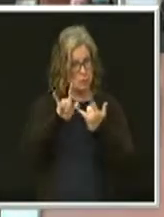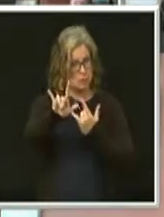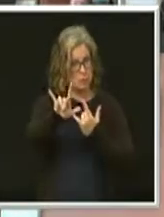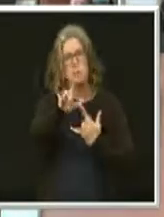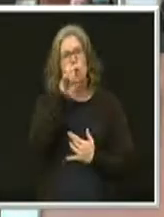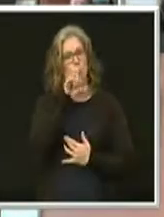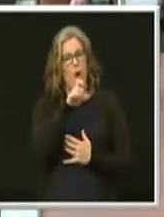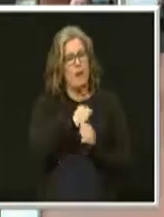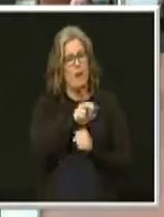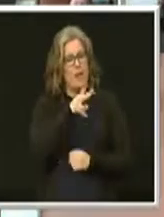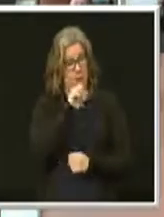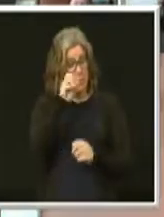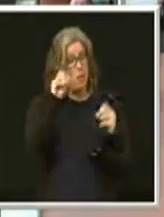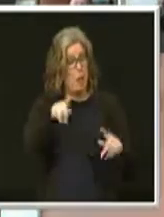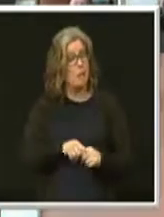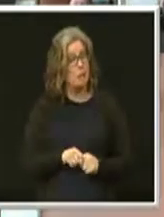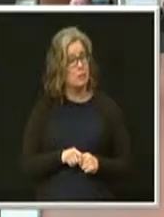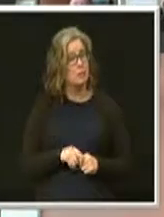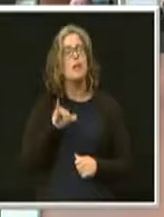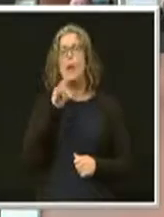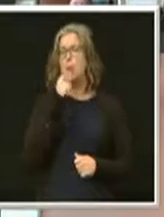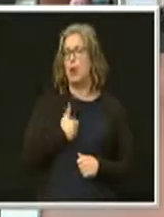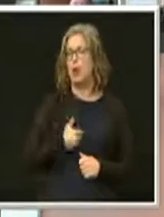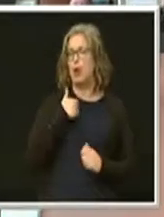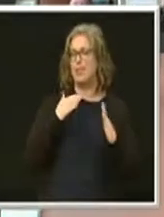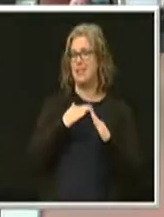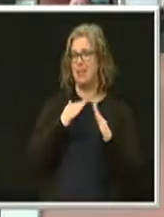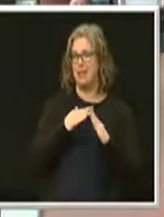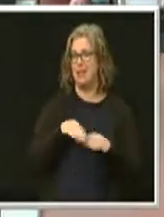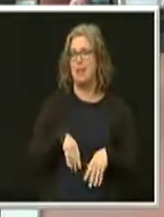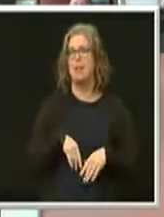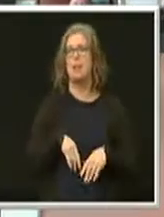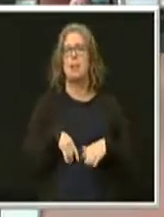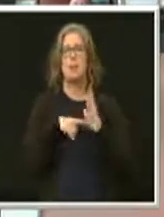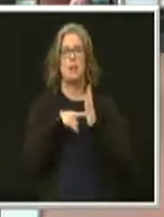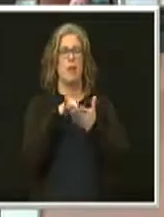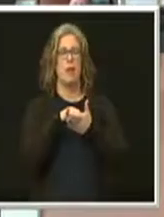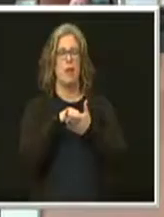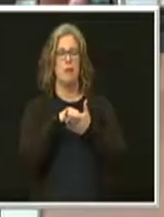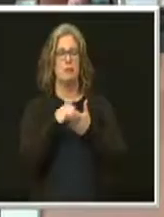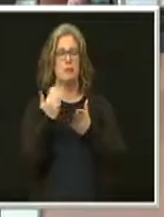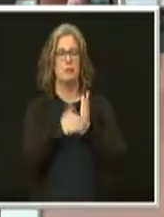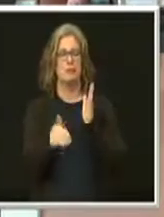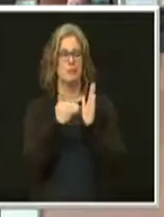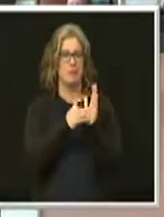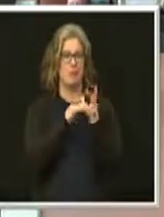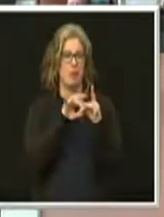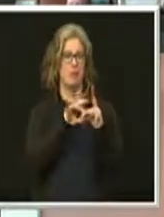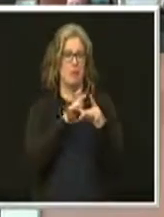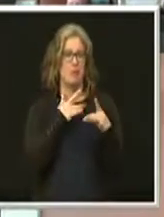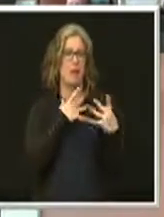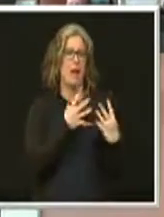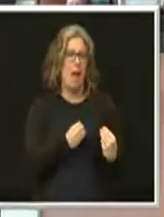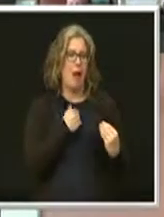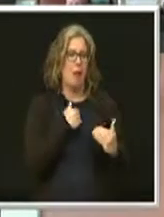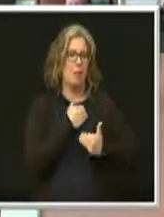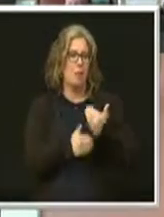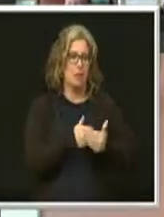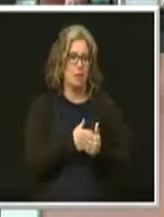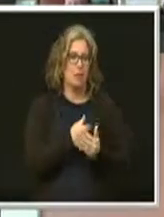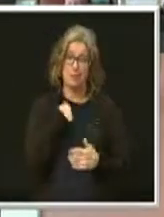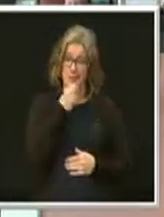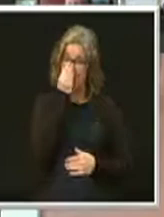get the virus. Okay. So that's who we are as a city. We've demonstrated that time and time again in terms of kind and compassion. And I